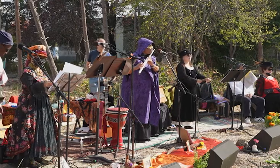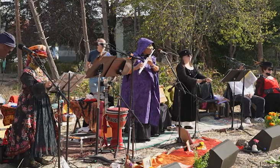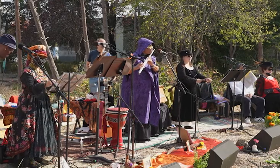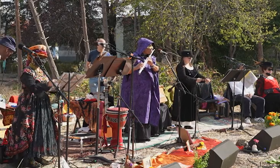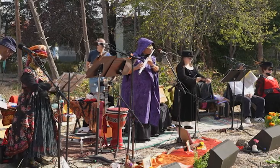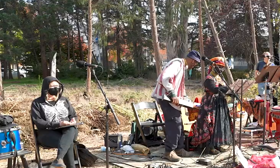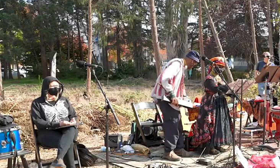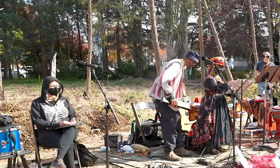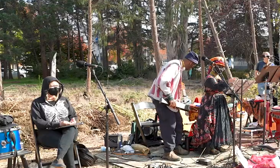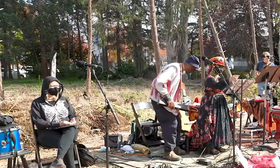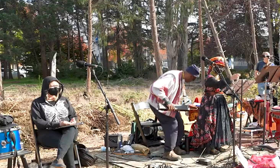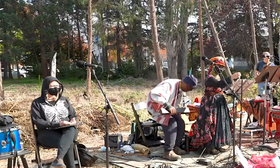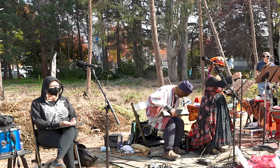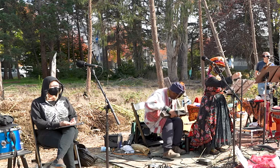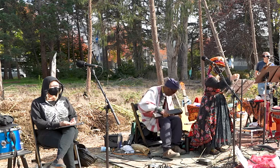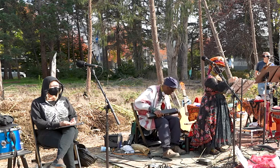Antonio Torres,